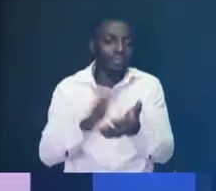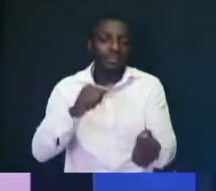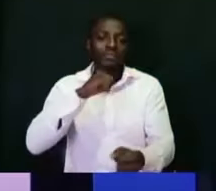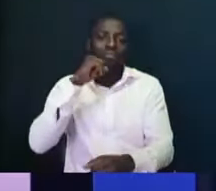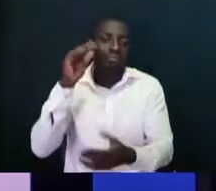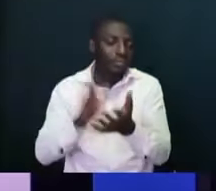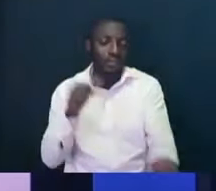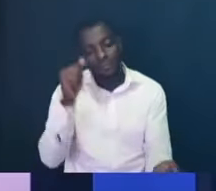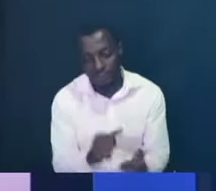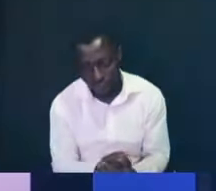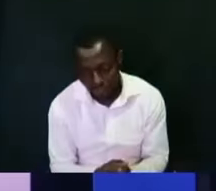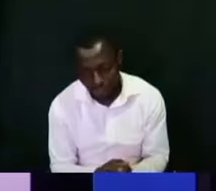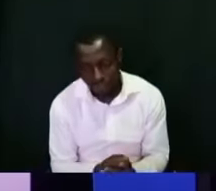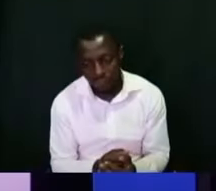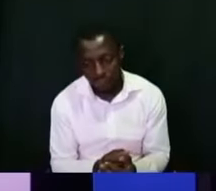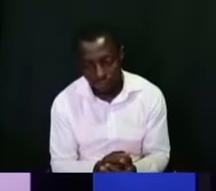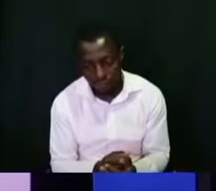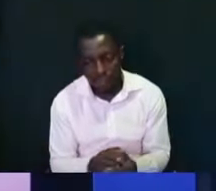prominent women.